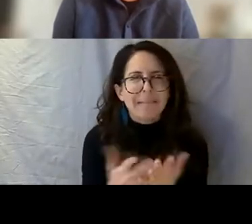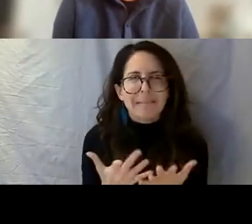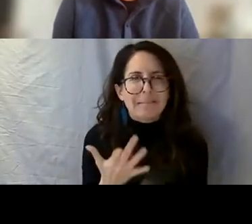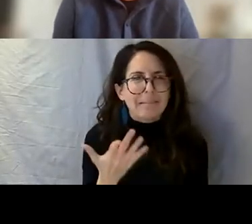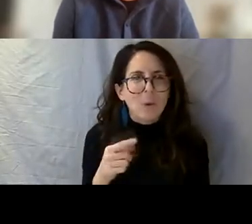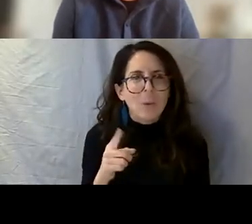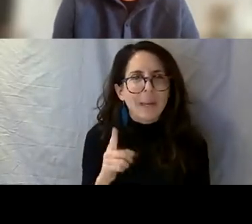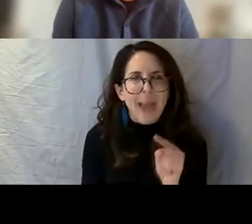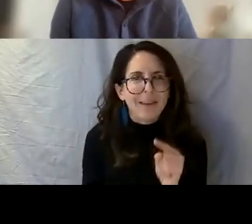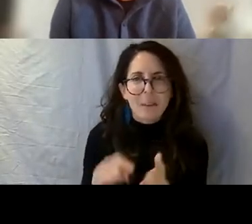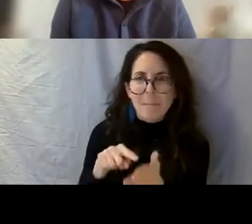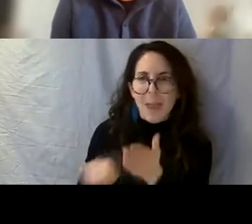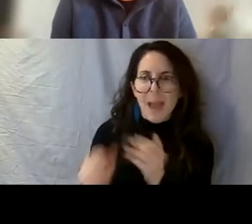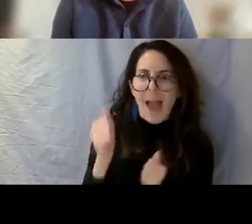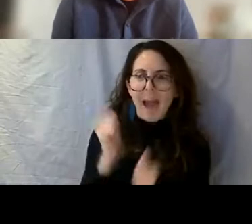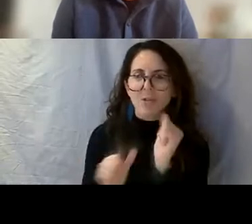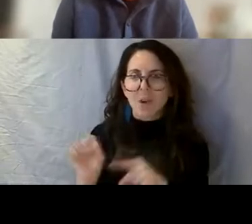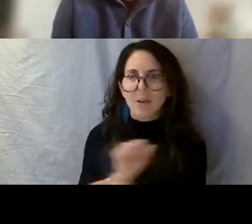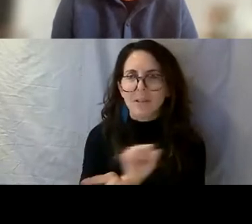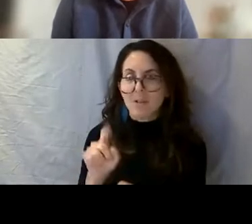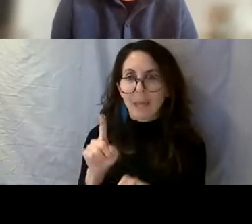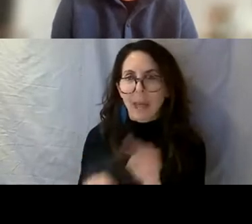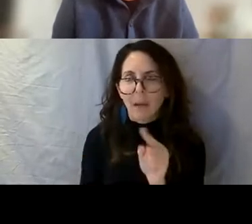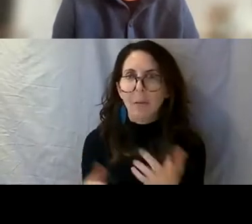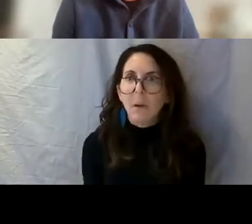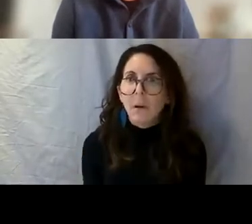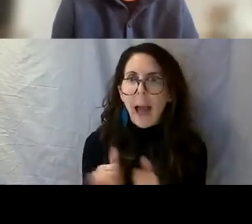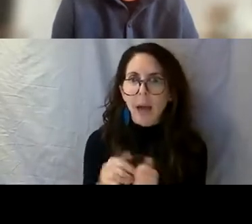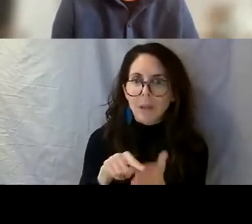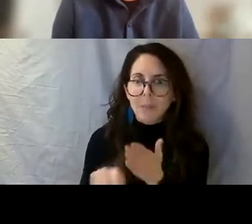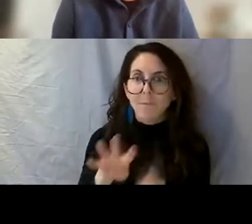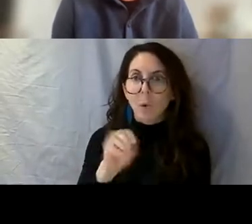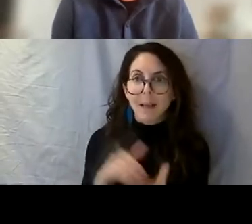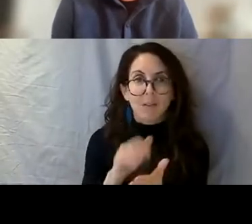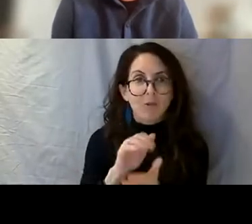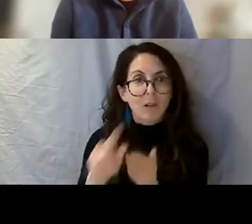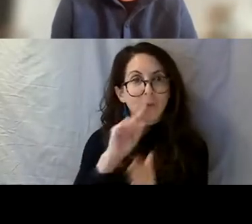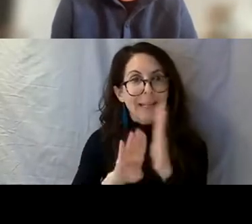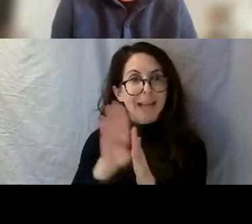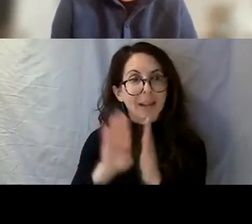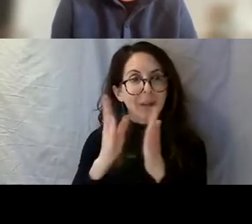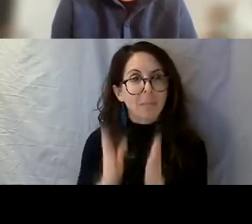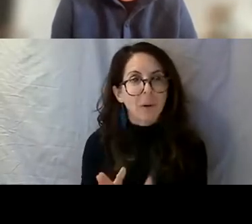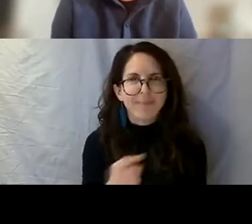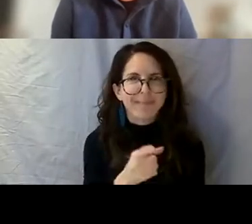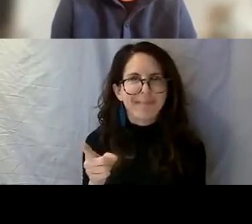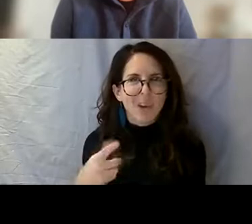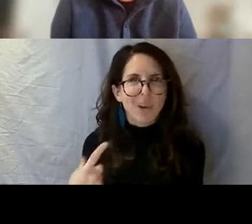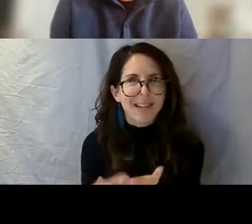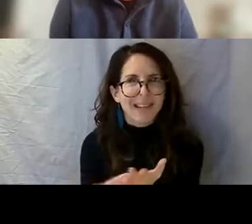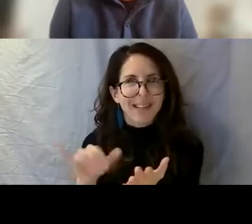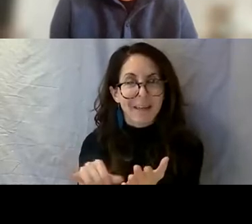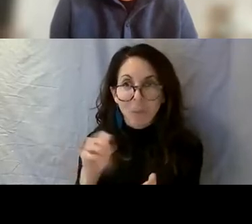to be actors on stage. And I'm like, I need to spend $40,000 on a developer this year. It's just like, people don't really want to have that conversation with